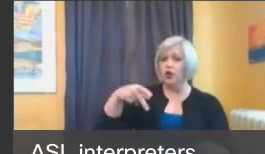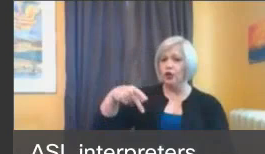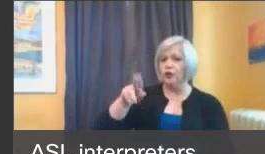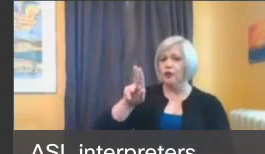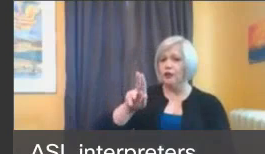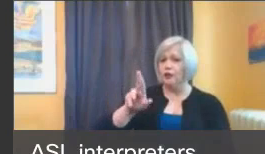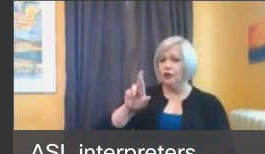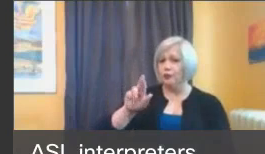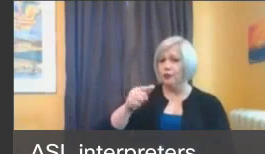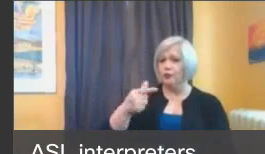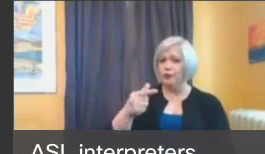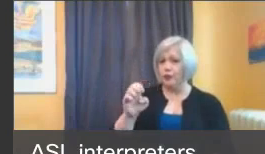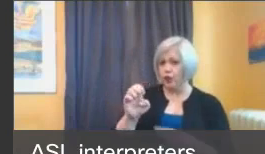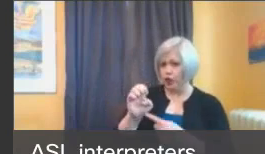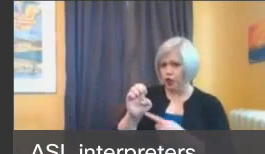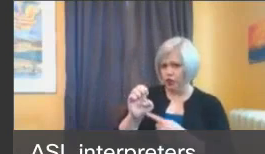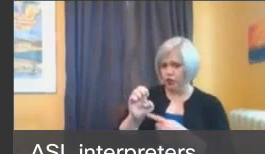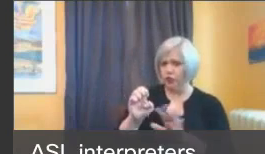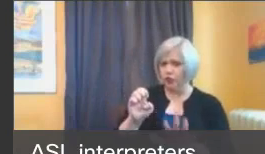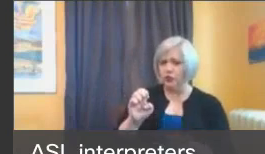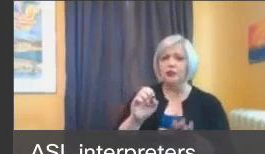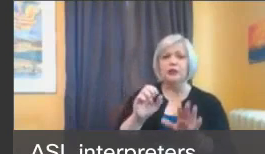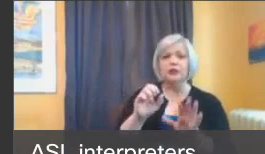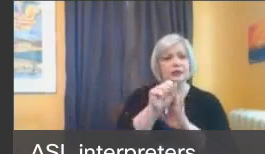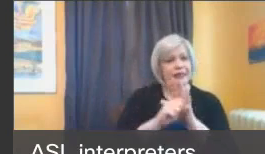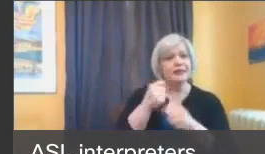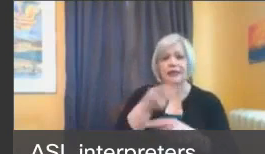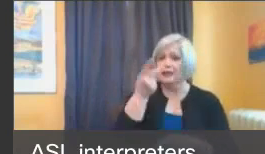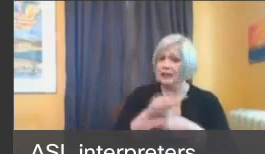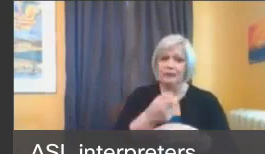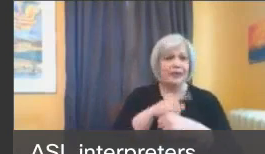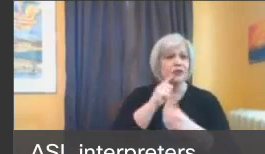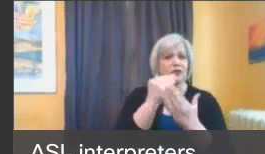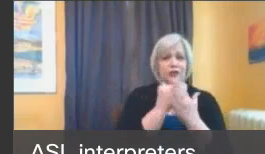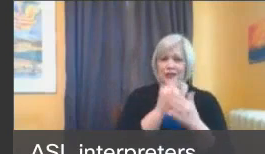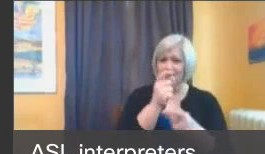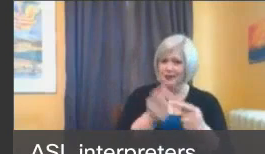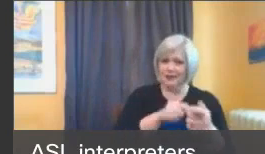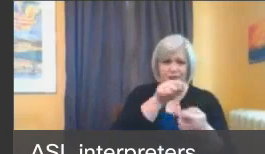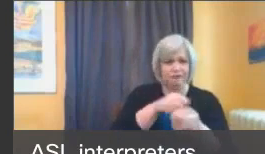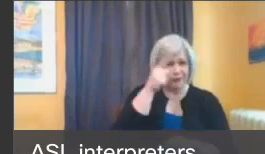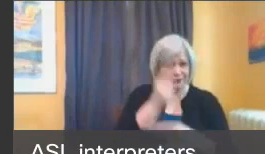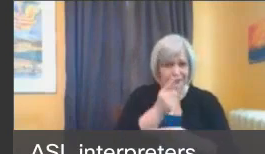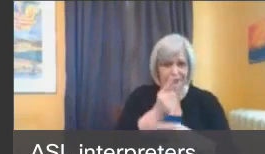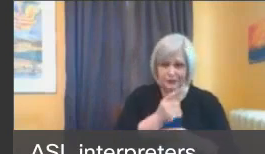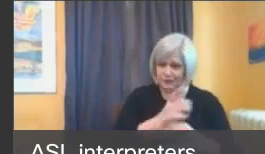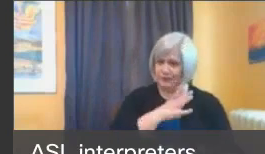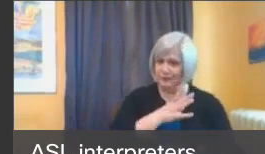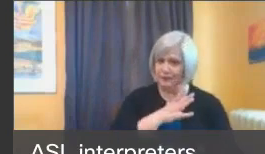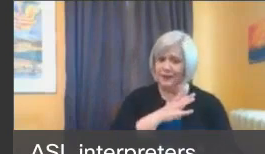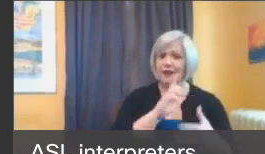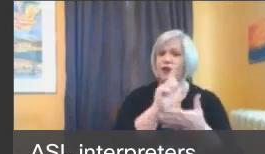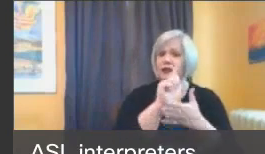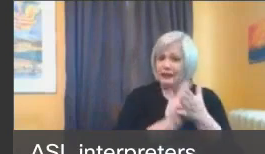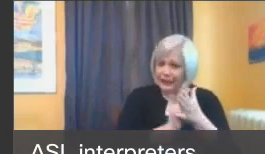clear that I don't see anything wrong with states maintaining their voter list so that they're accurate, right? So doing some, you know, lawful audits